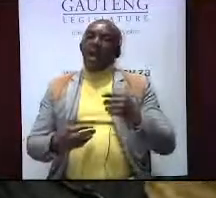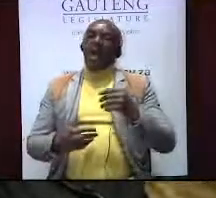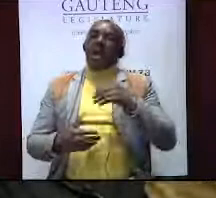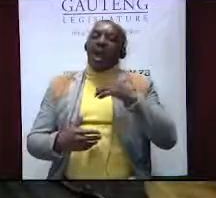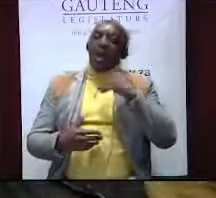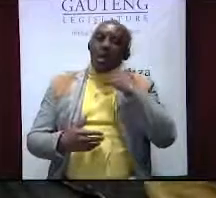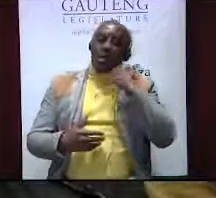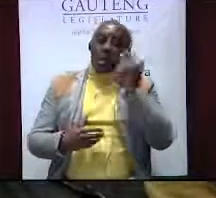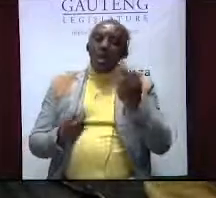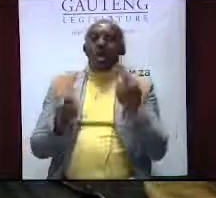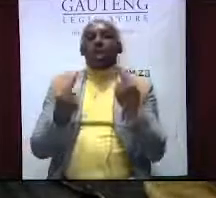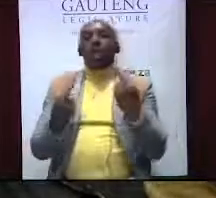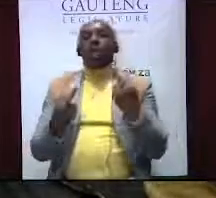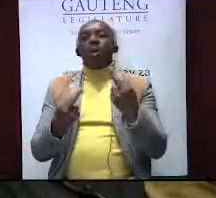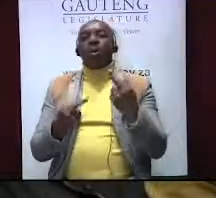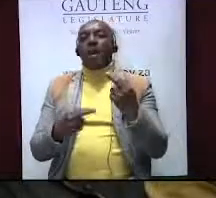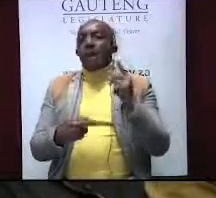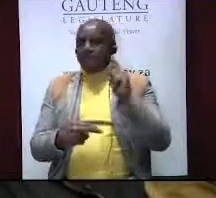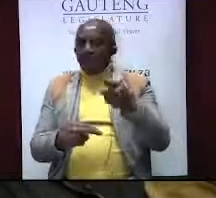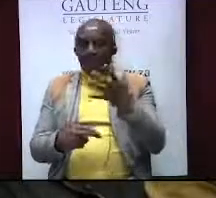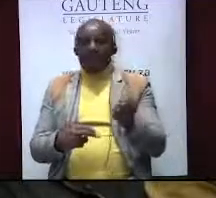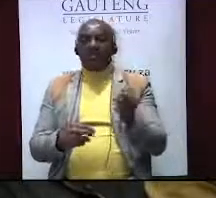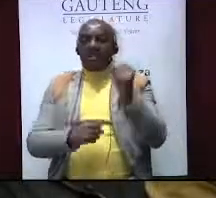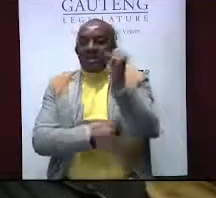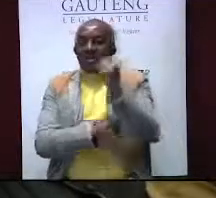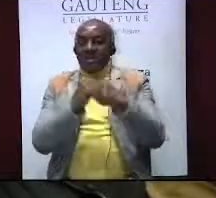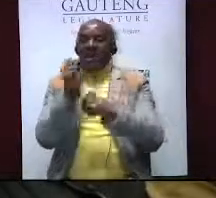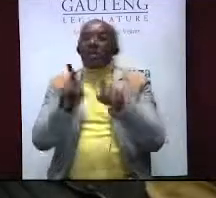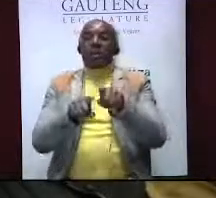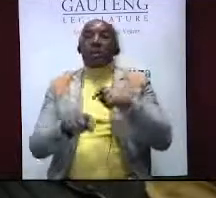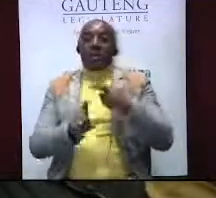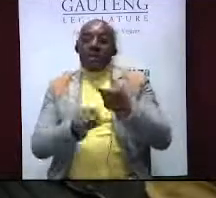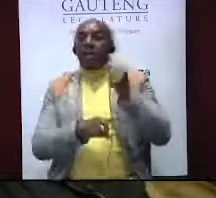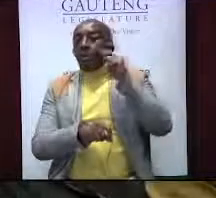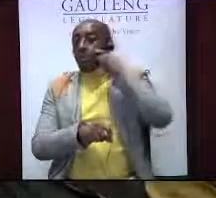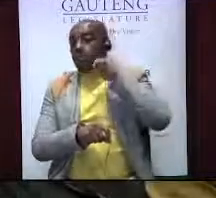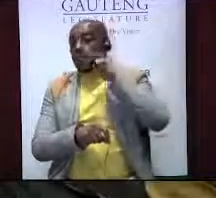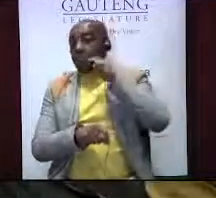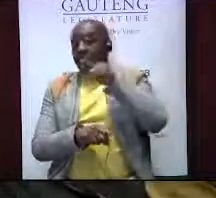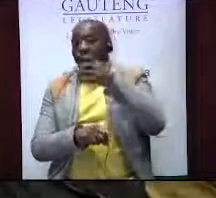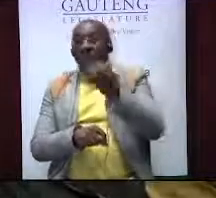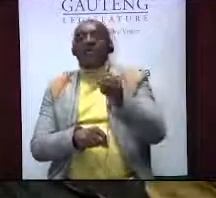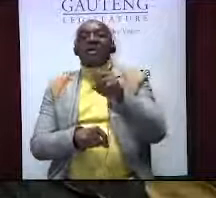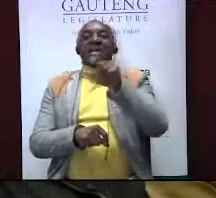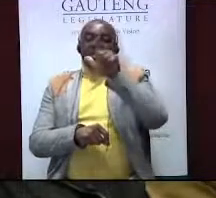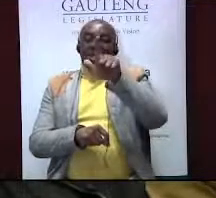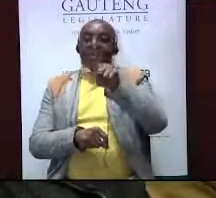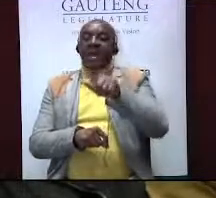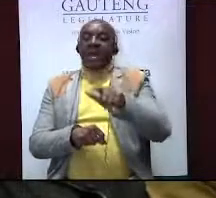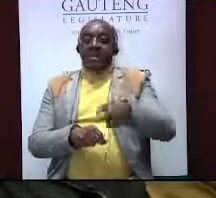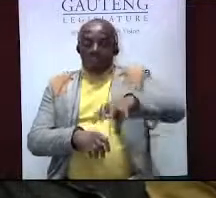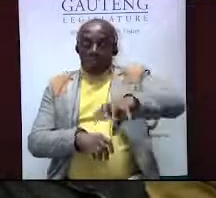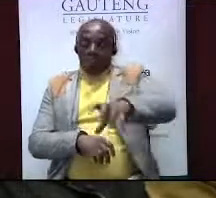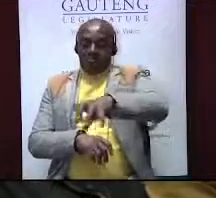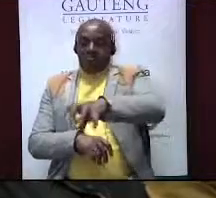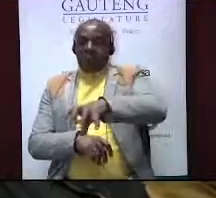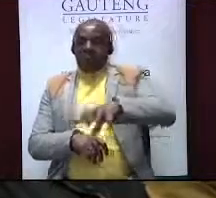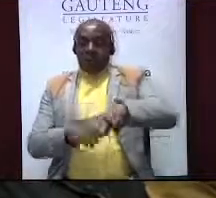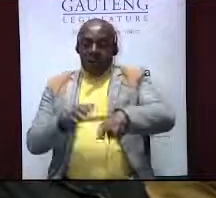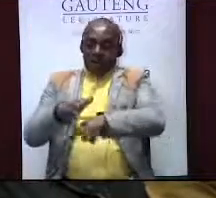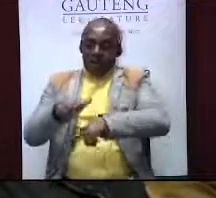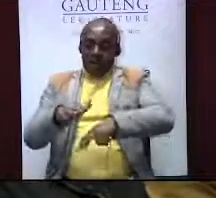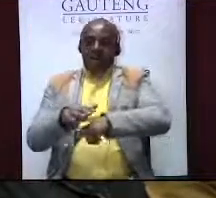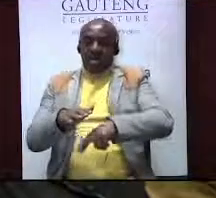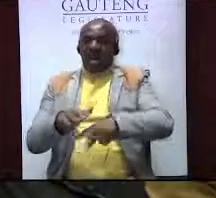baneng le di structure from within a ke rena ke tla go tswana so ane na le 7 sub regions a ke rene so in those sub regions a re